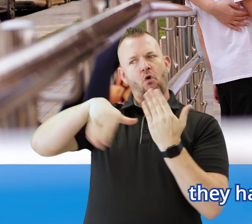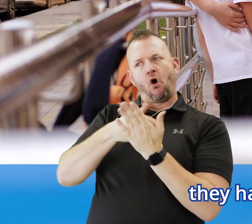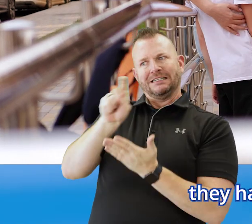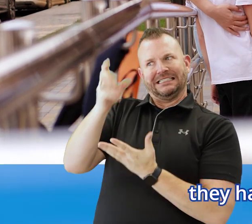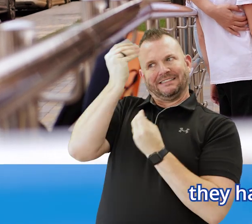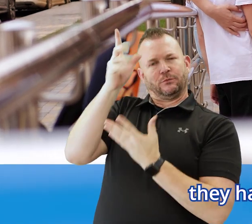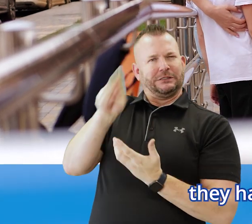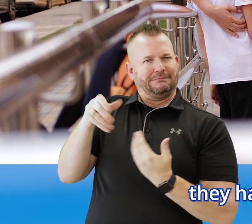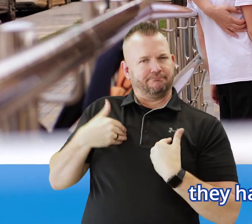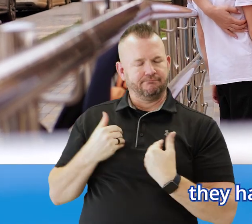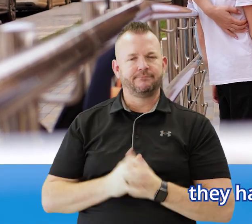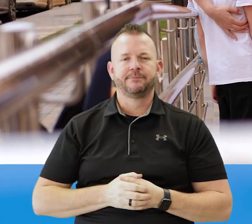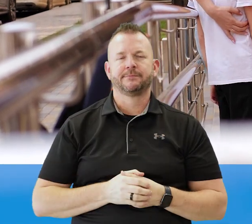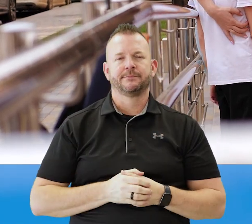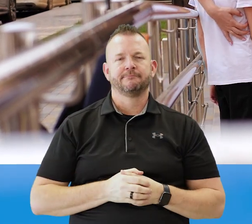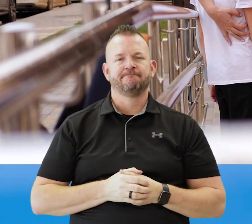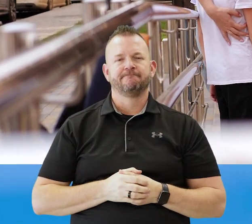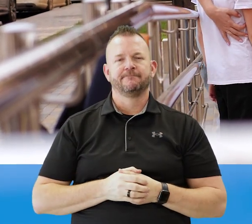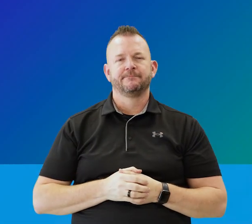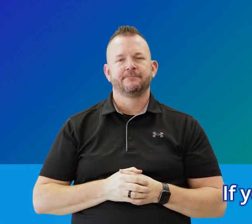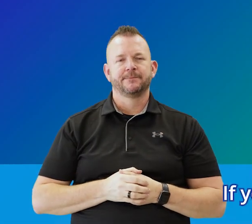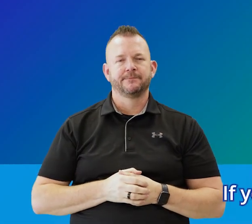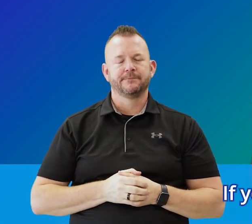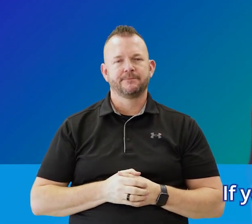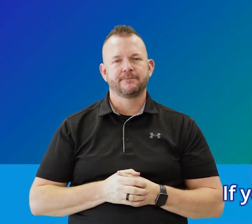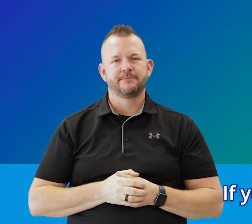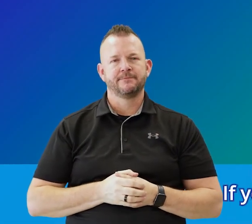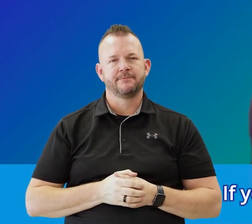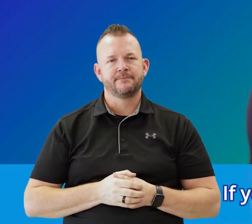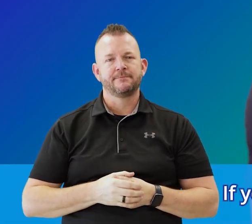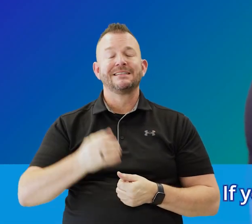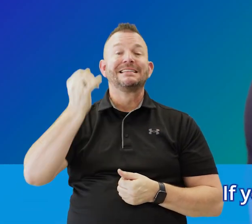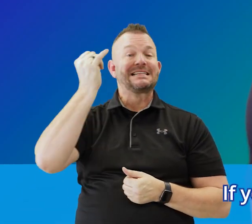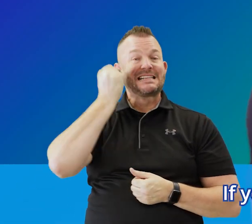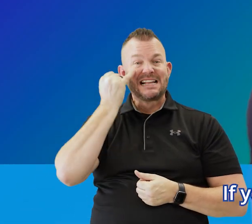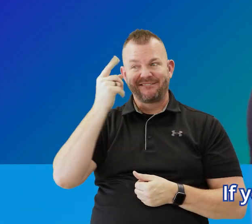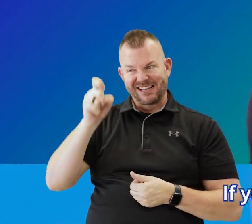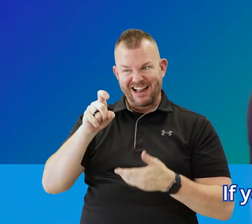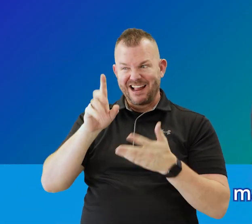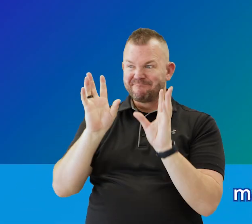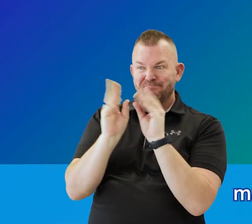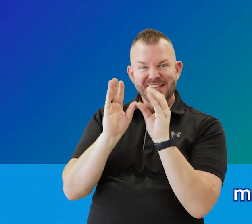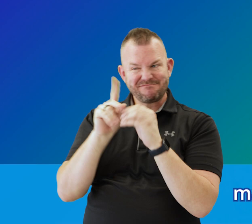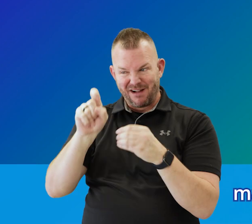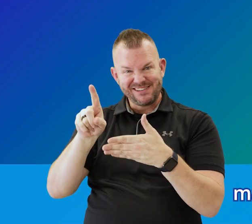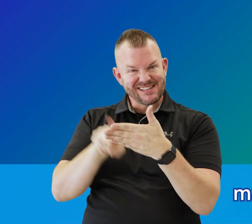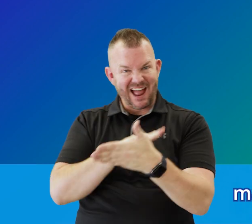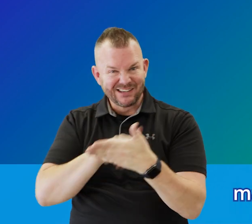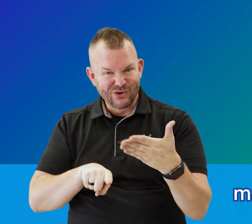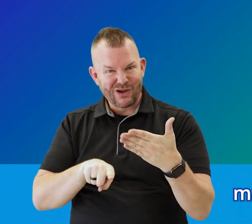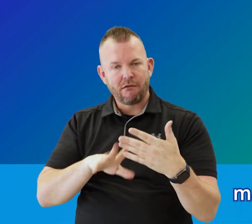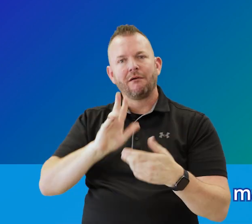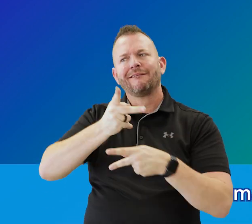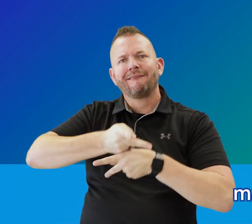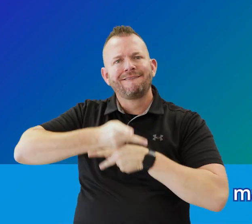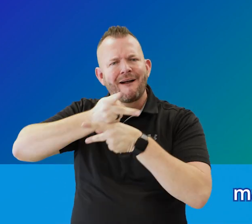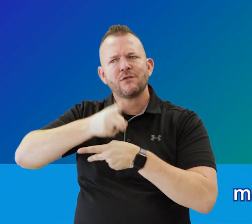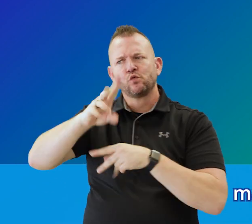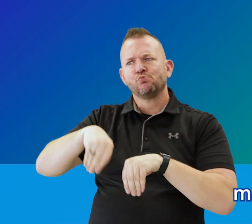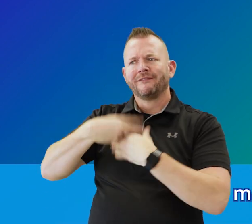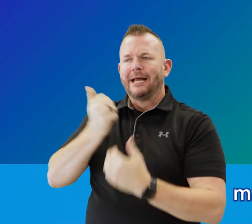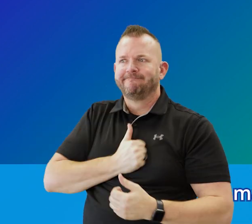information that they need. If you do have to counsel a meeting, make sure to be